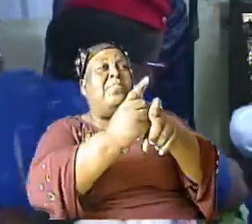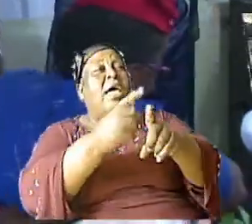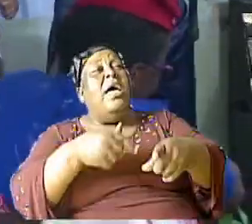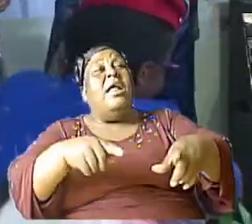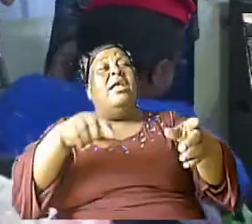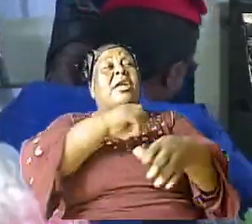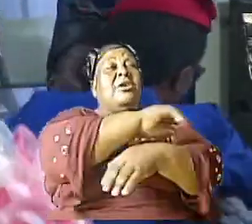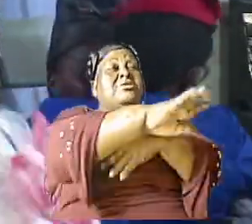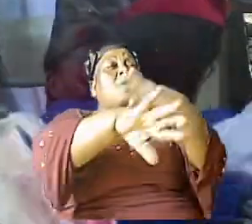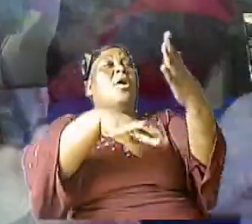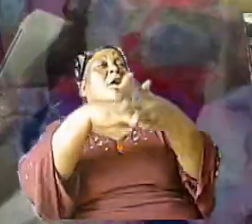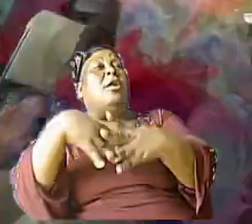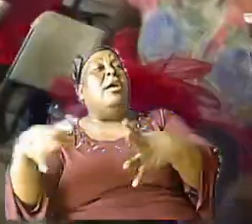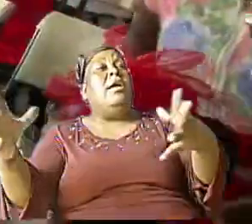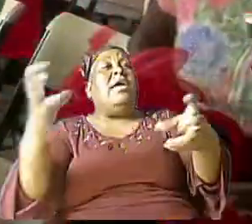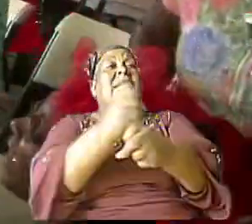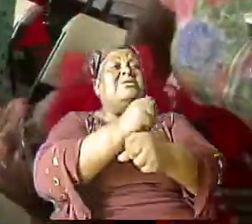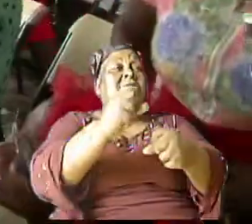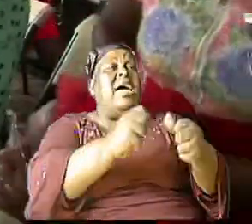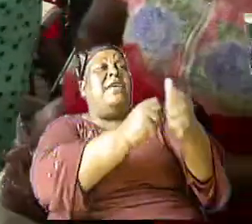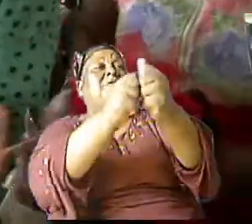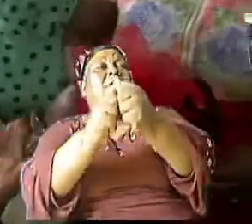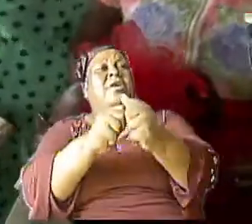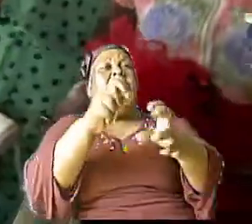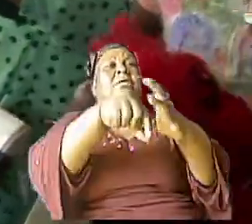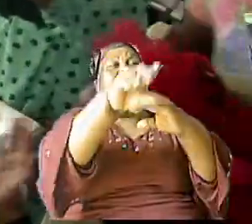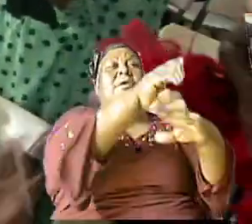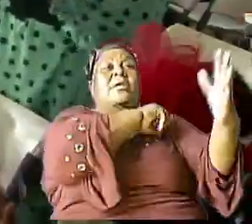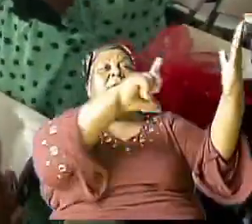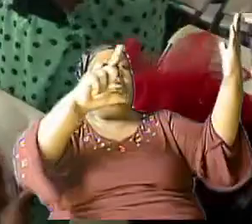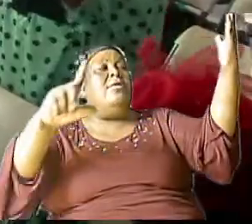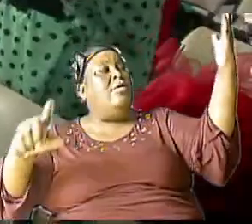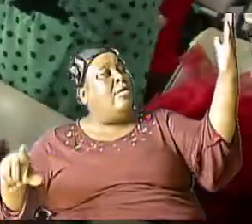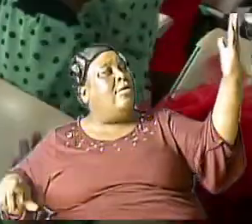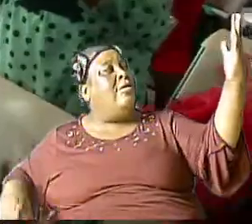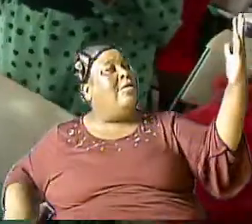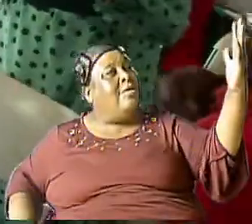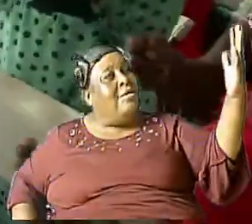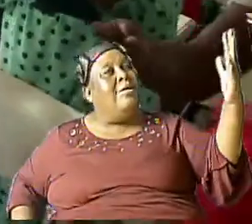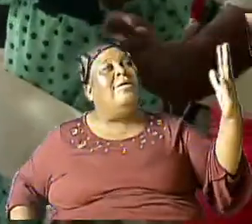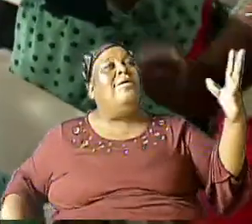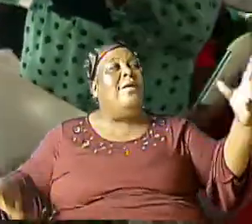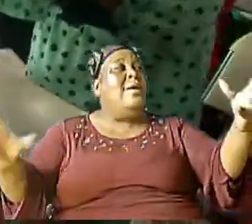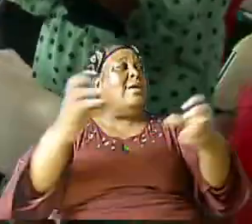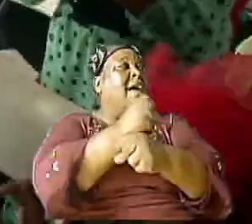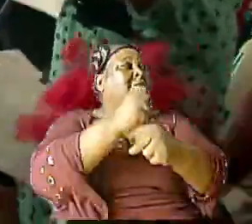another. Oh. Like sisters and brothers, let us all get together in the Lord.